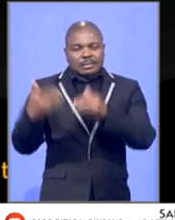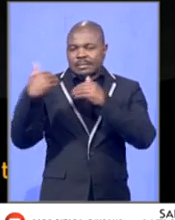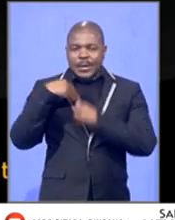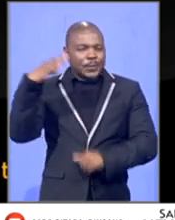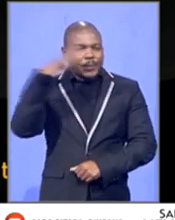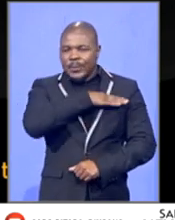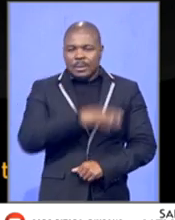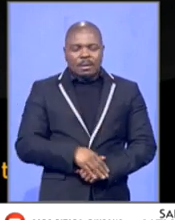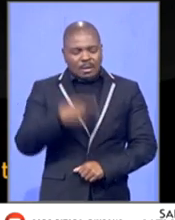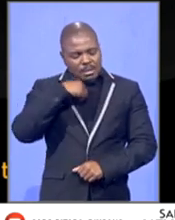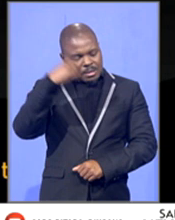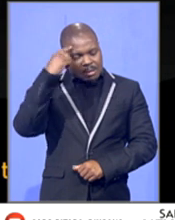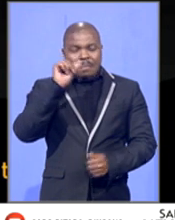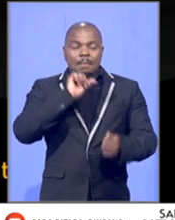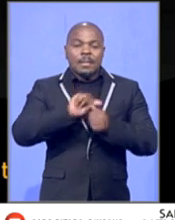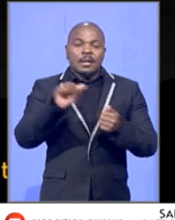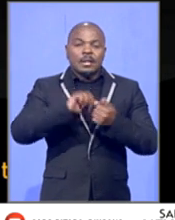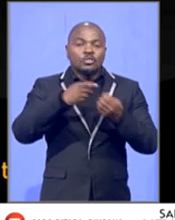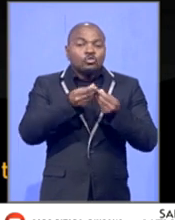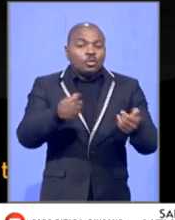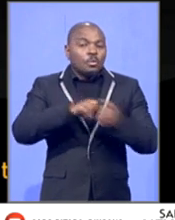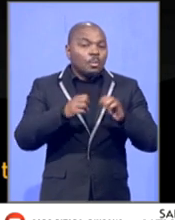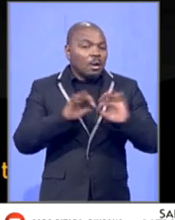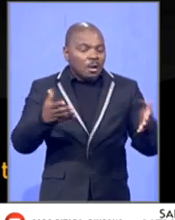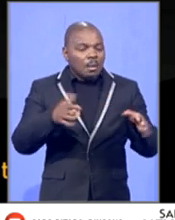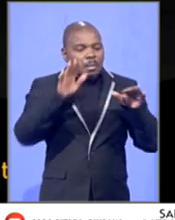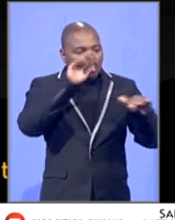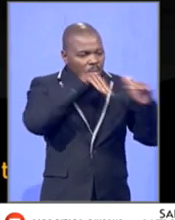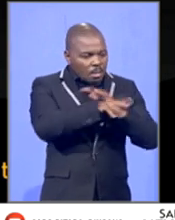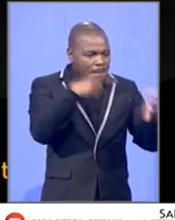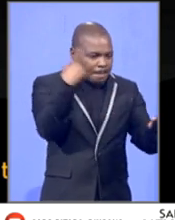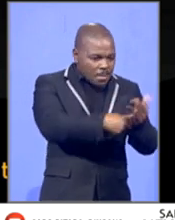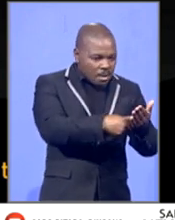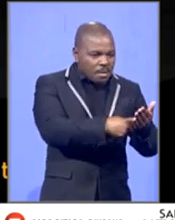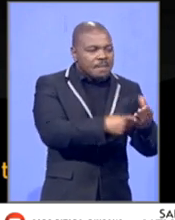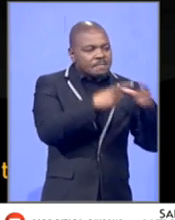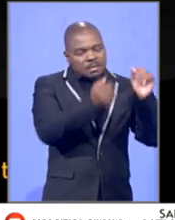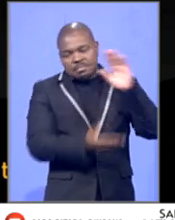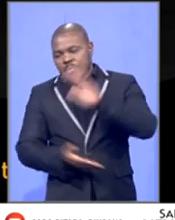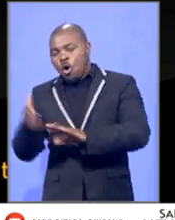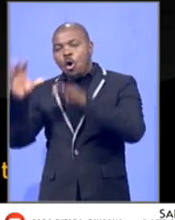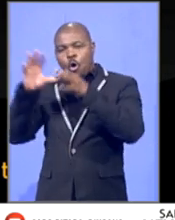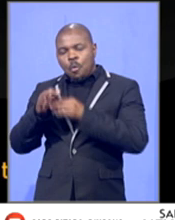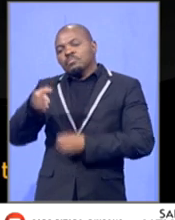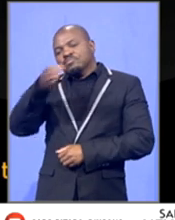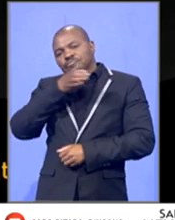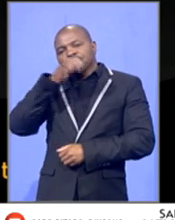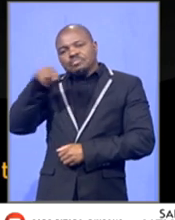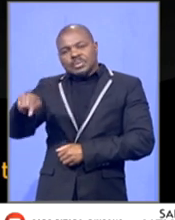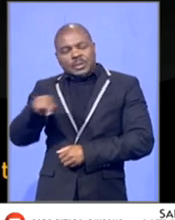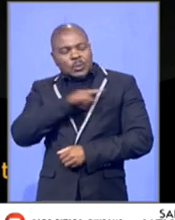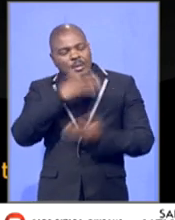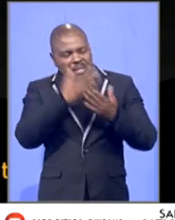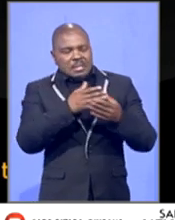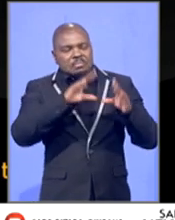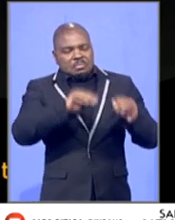nna ke bona tharollo ya taba e e ka ba gore batho ba ithekele madi ba ye go nwela ka malapeng a bona go efoga diphiša mare tse re di